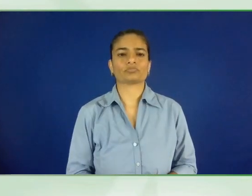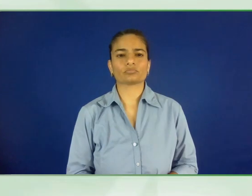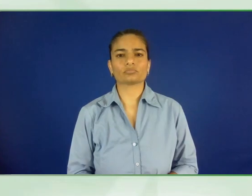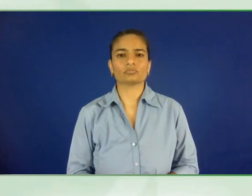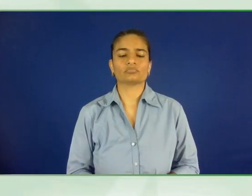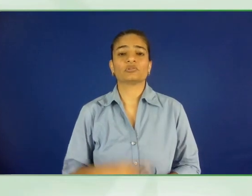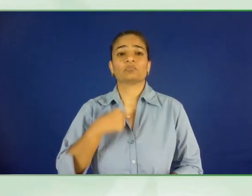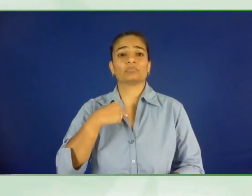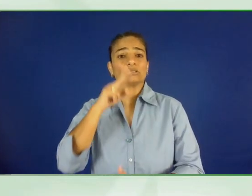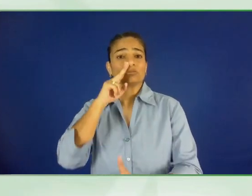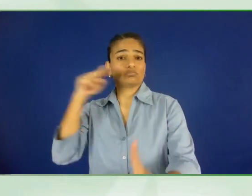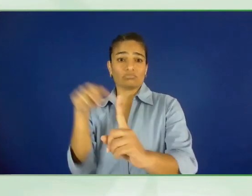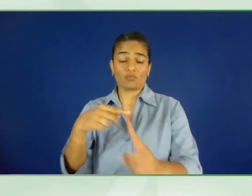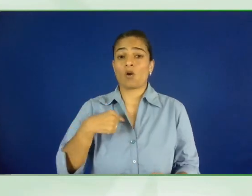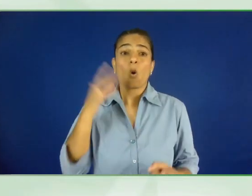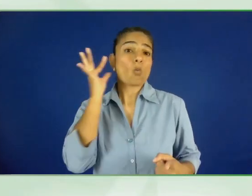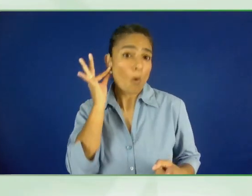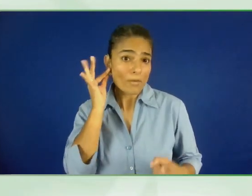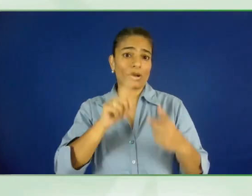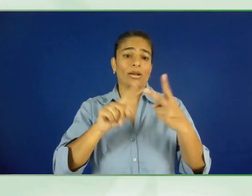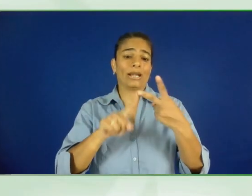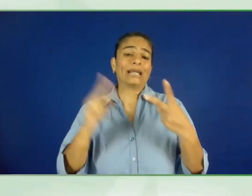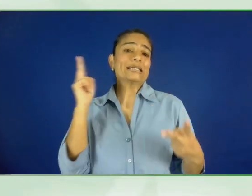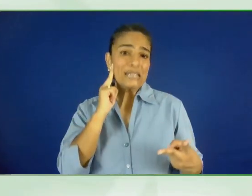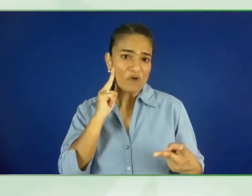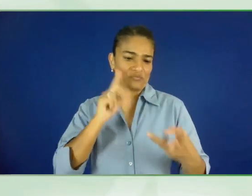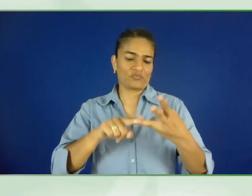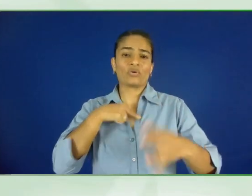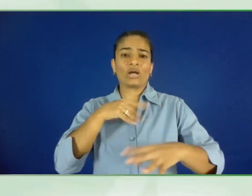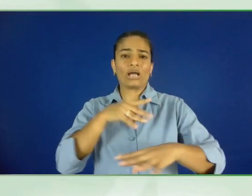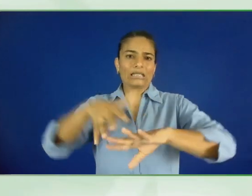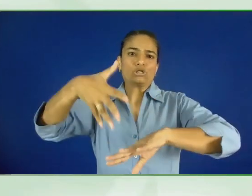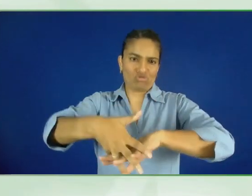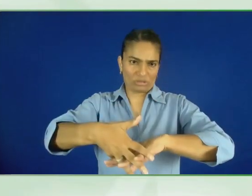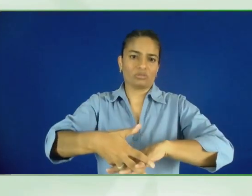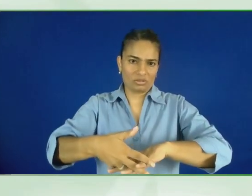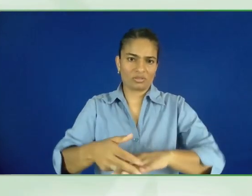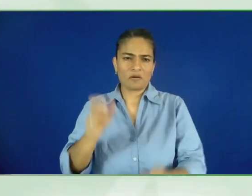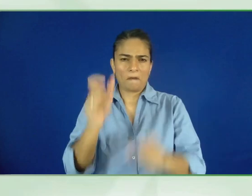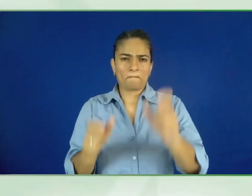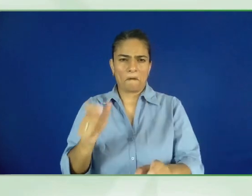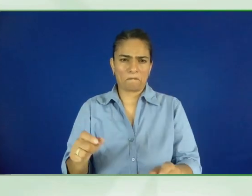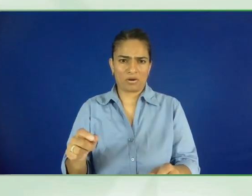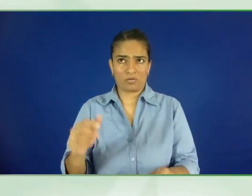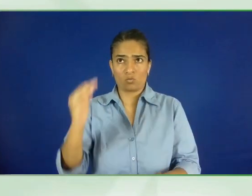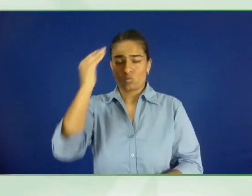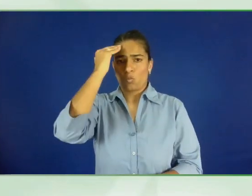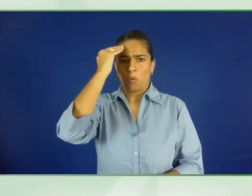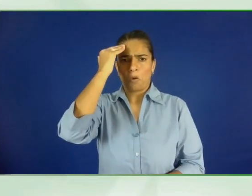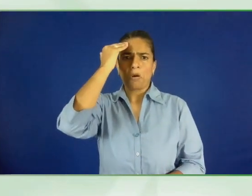also Indigenous, First Peoples, you might know it by. It's not easy. There's a number of